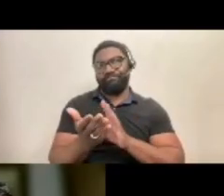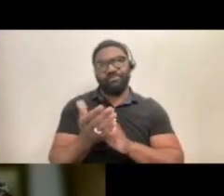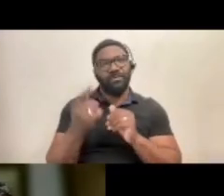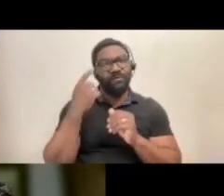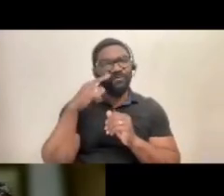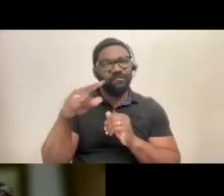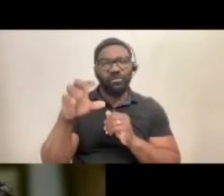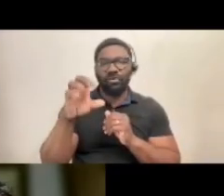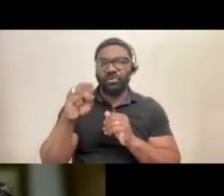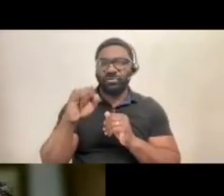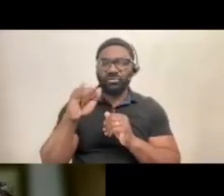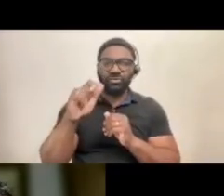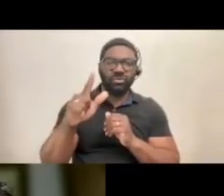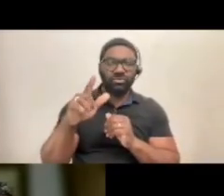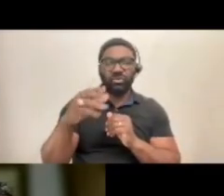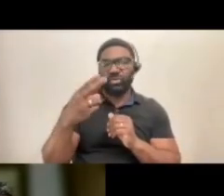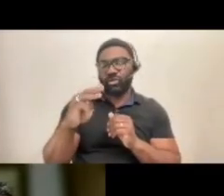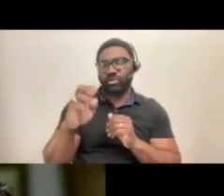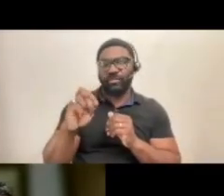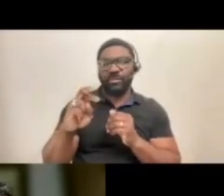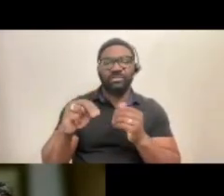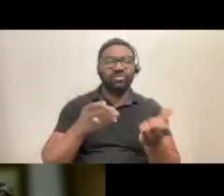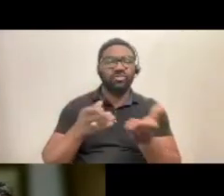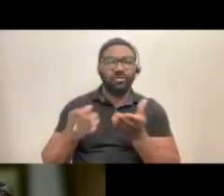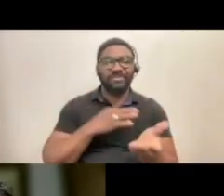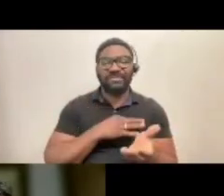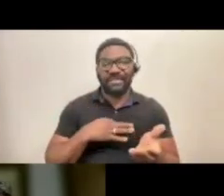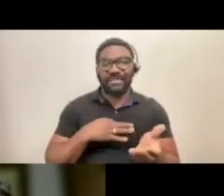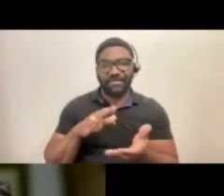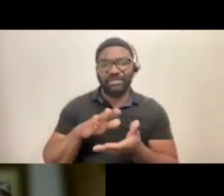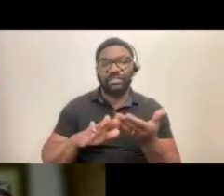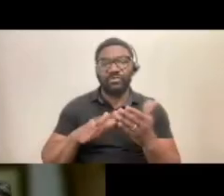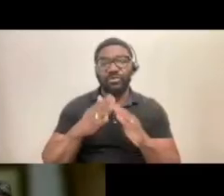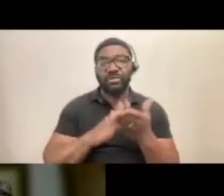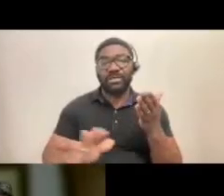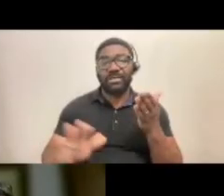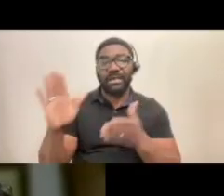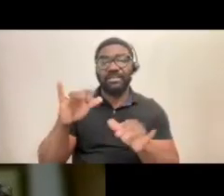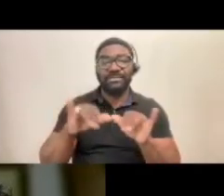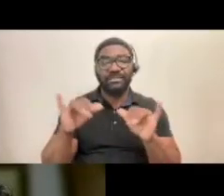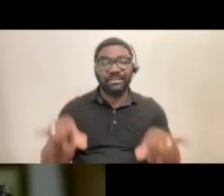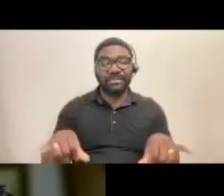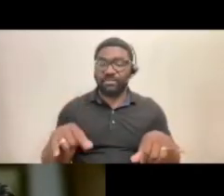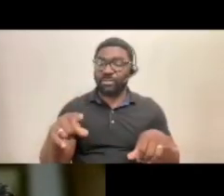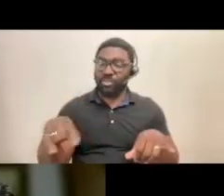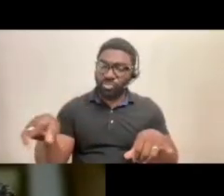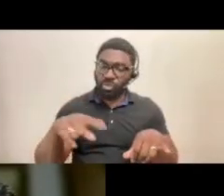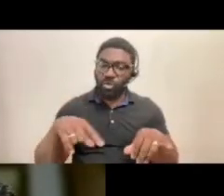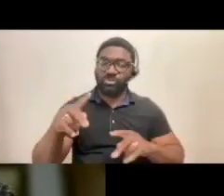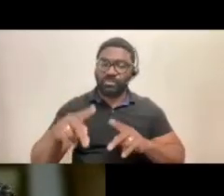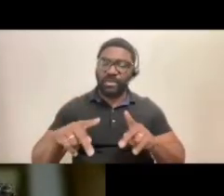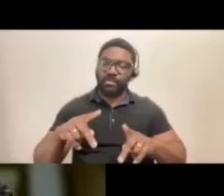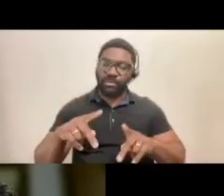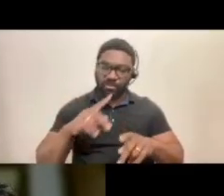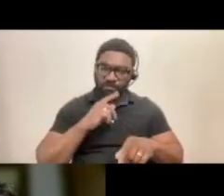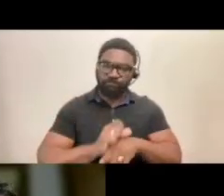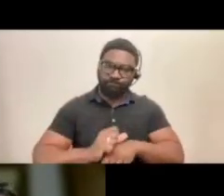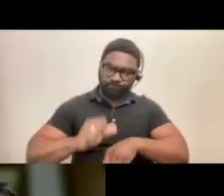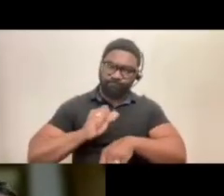services faculty at the community college system. And these folks are the boots on the ground. They're teaching in